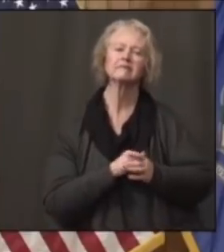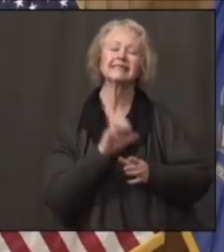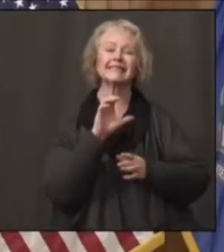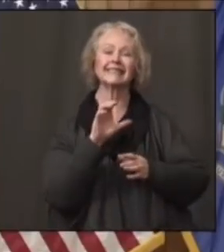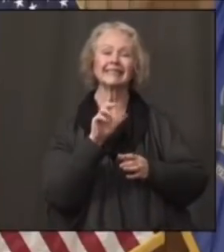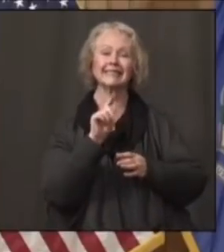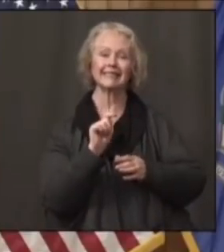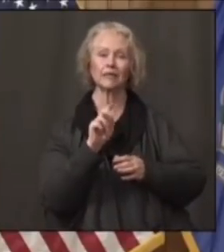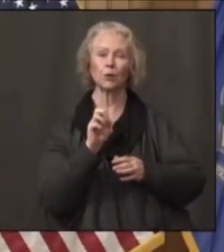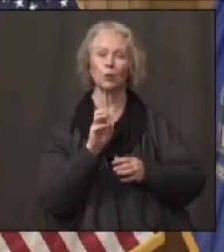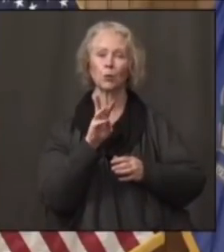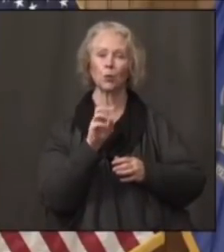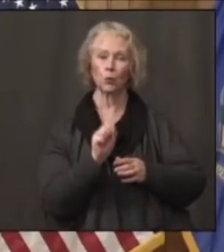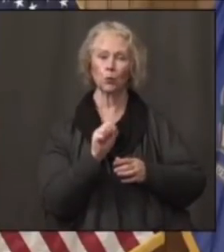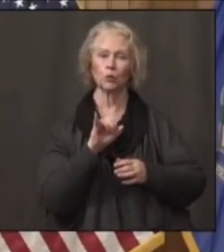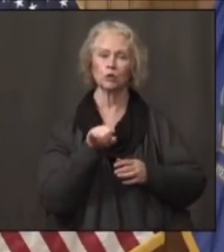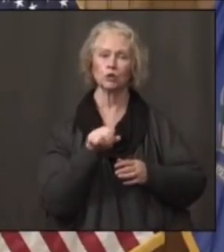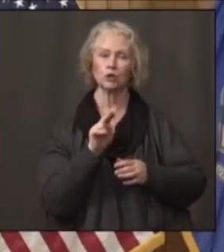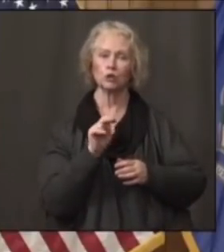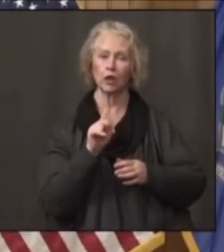CT News Junkie.